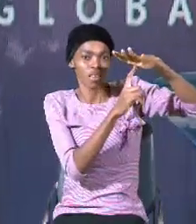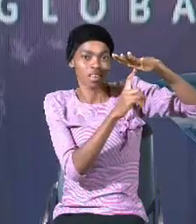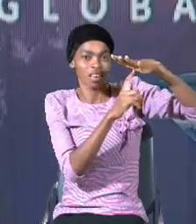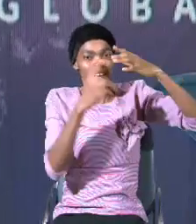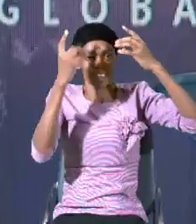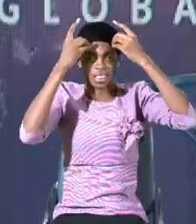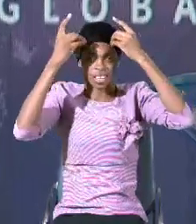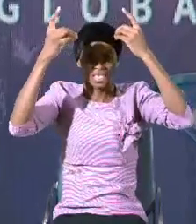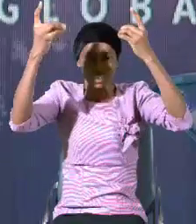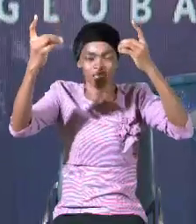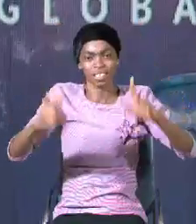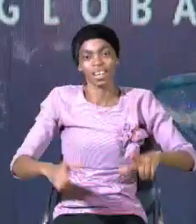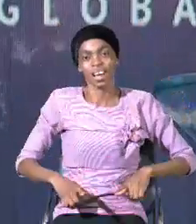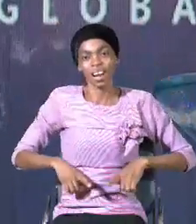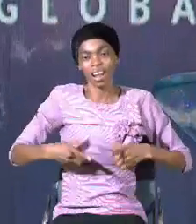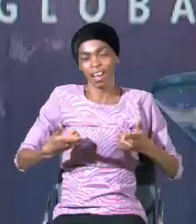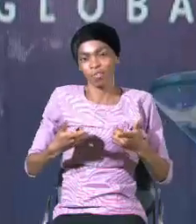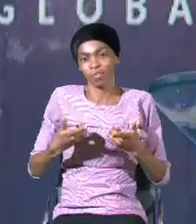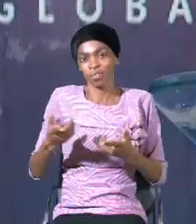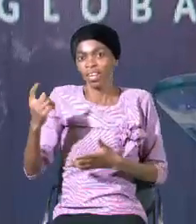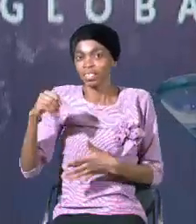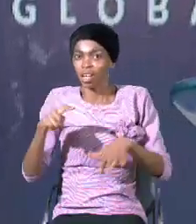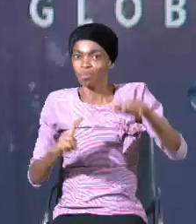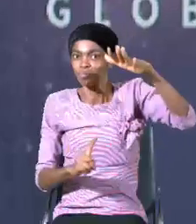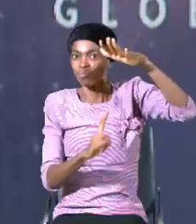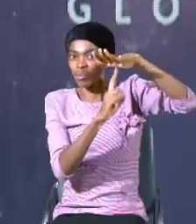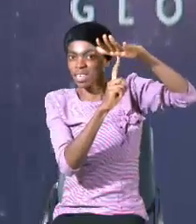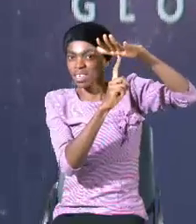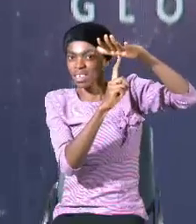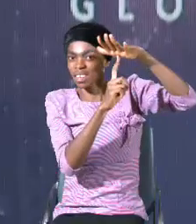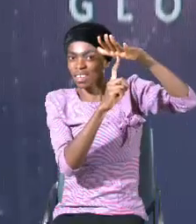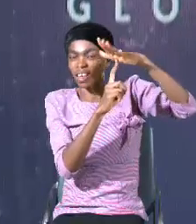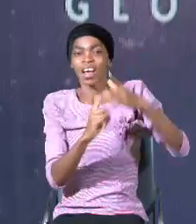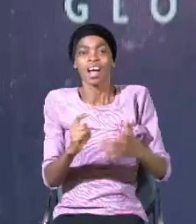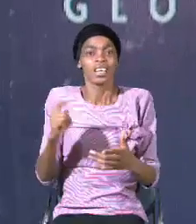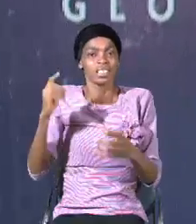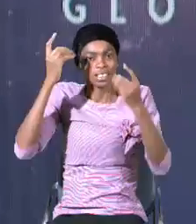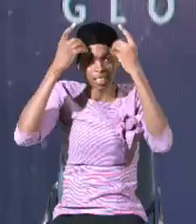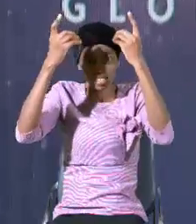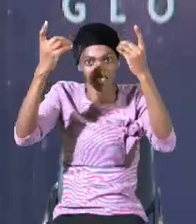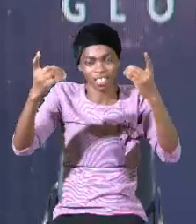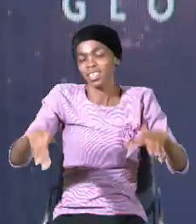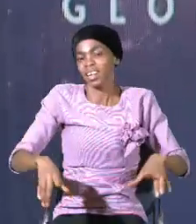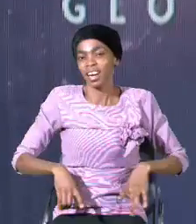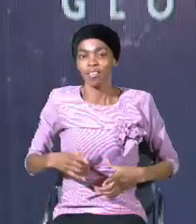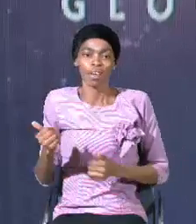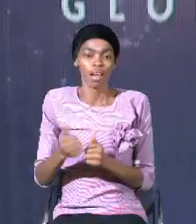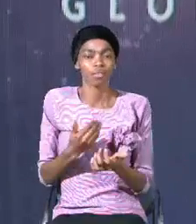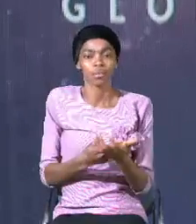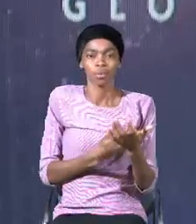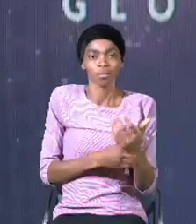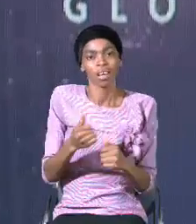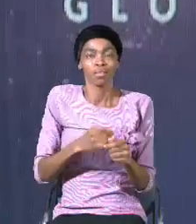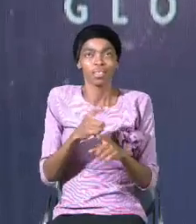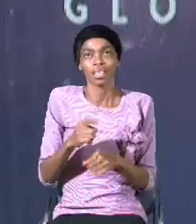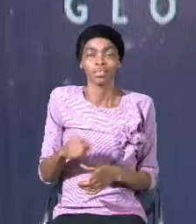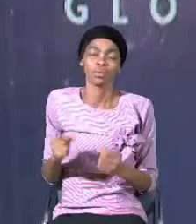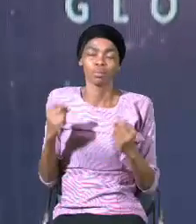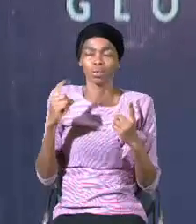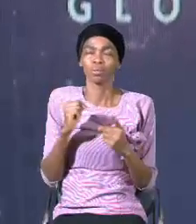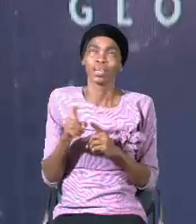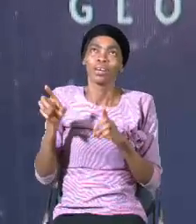life, the peak destined life, that every moment and every morning you wake up, you're looking at the top